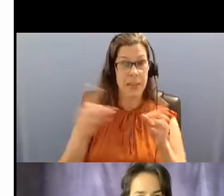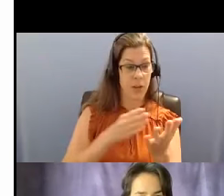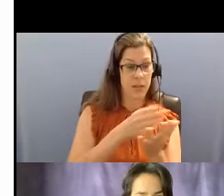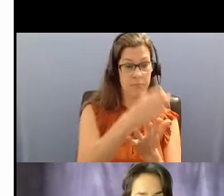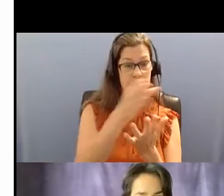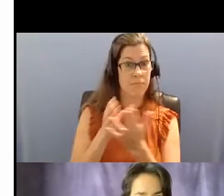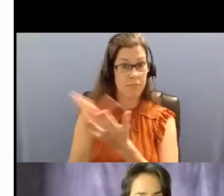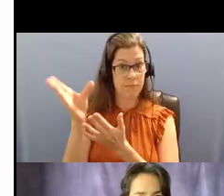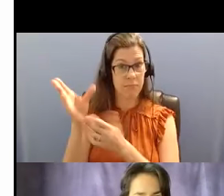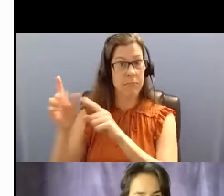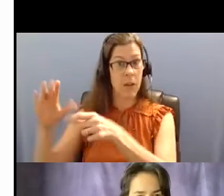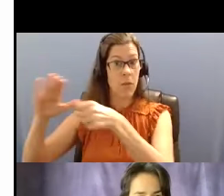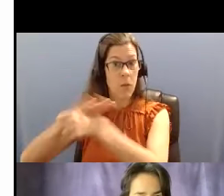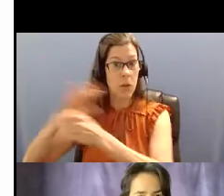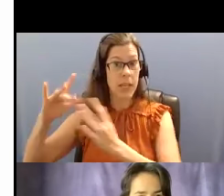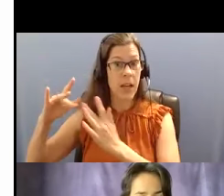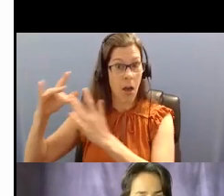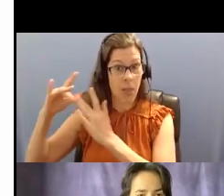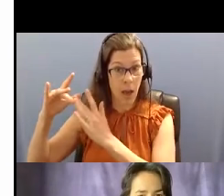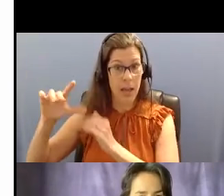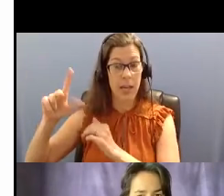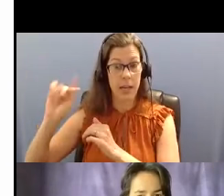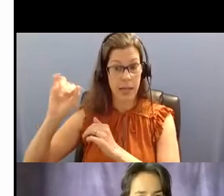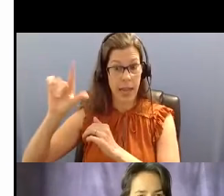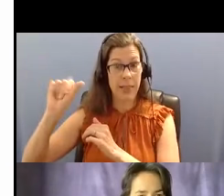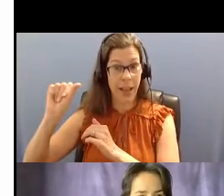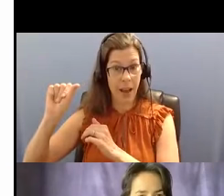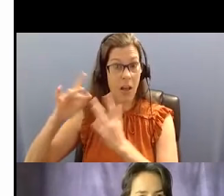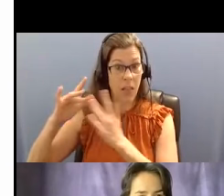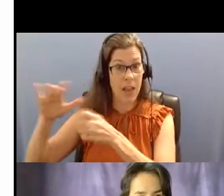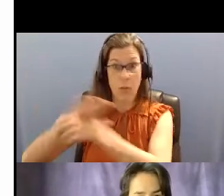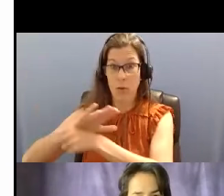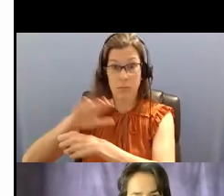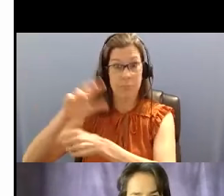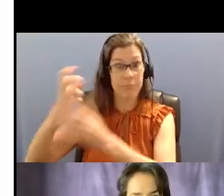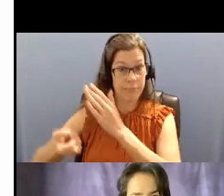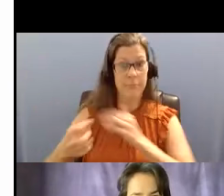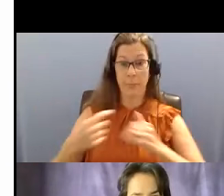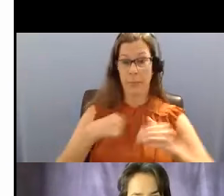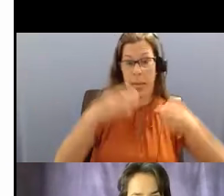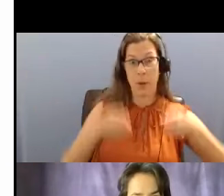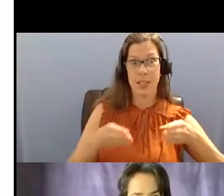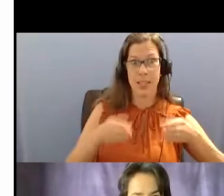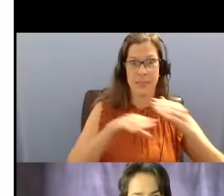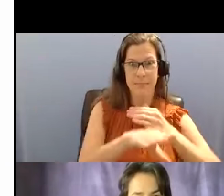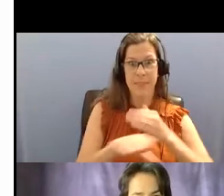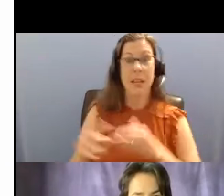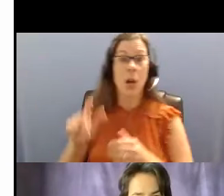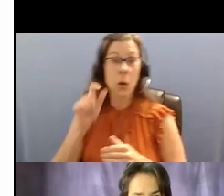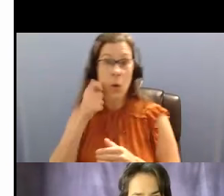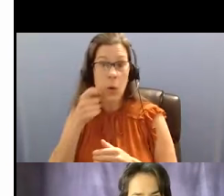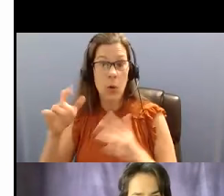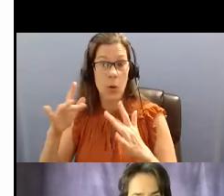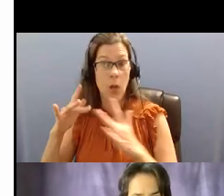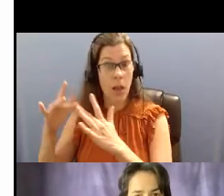So Kayla is fully online, I'm fully in person. The really cool thing about online, you can do synchronous